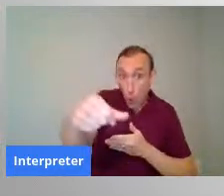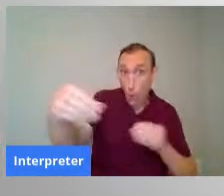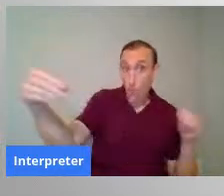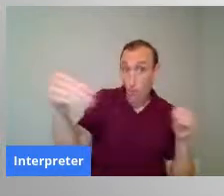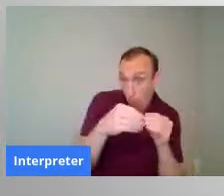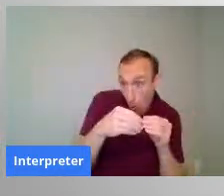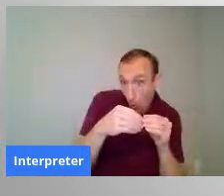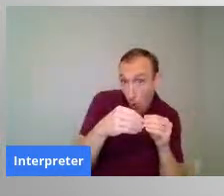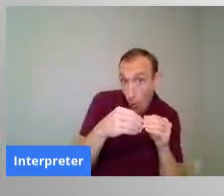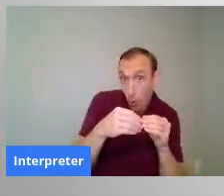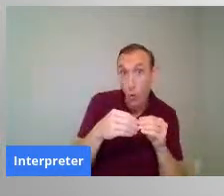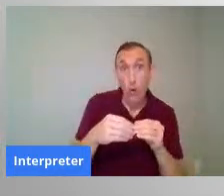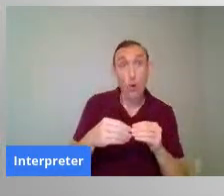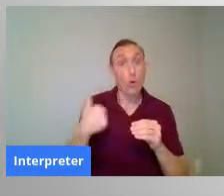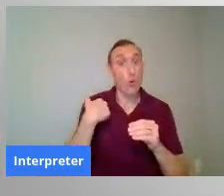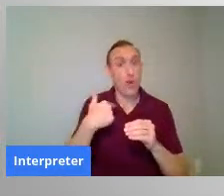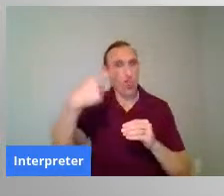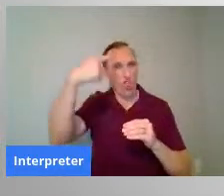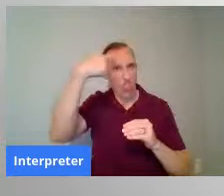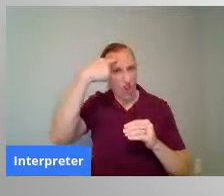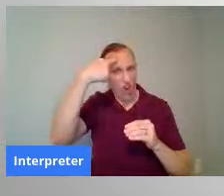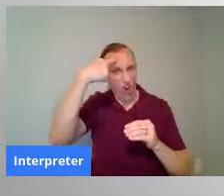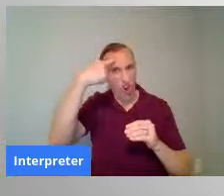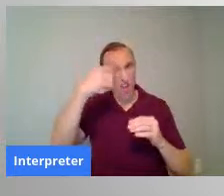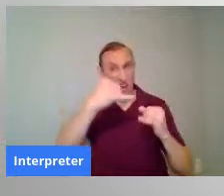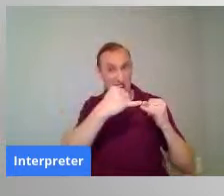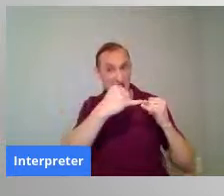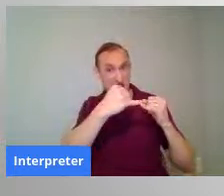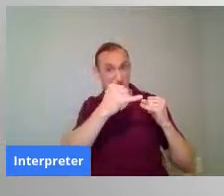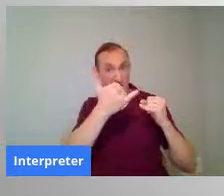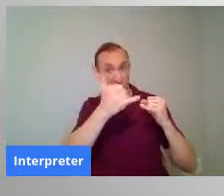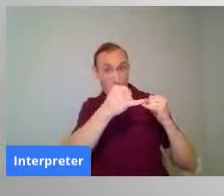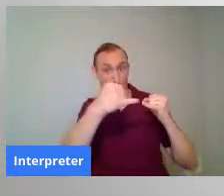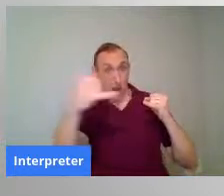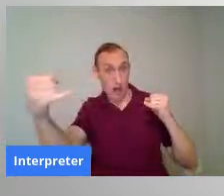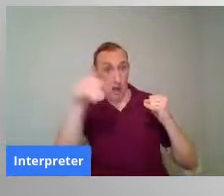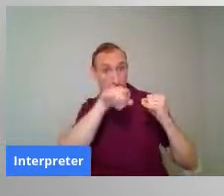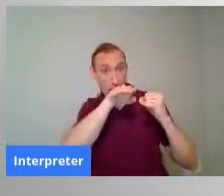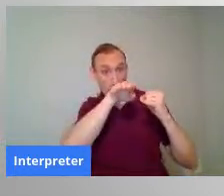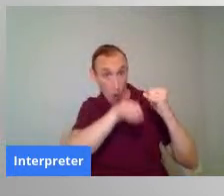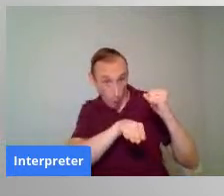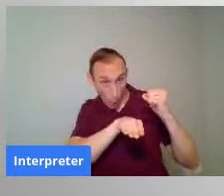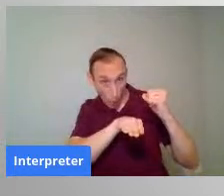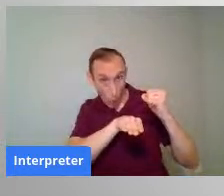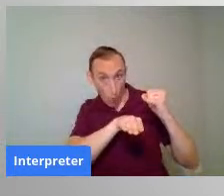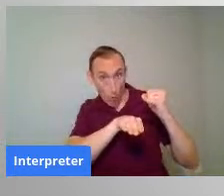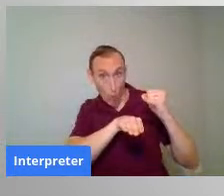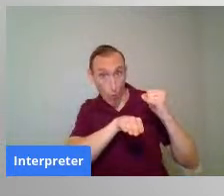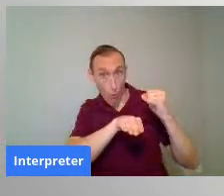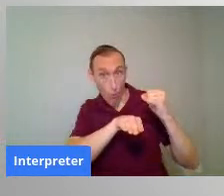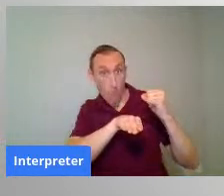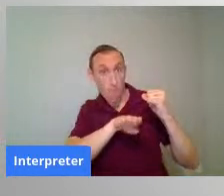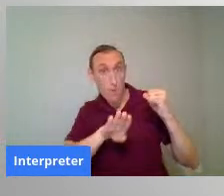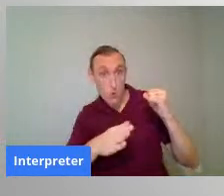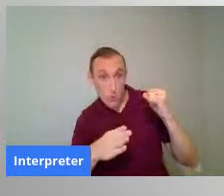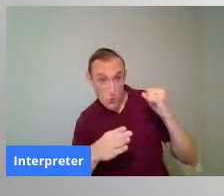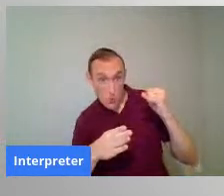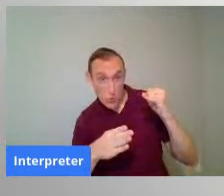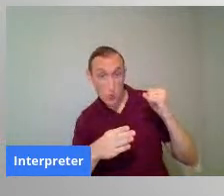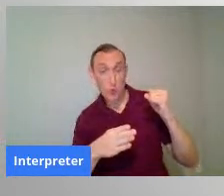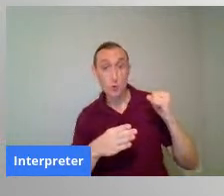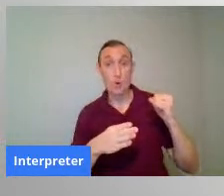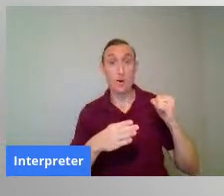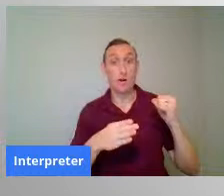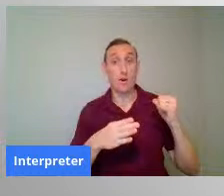yellow line for both cash and fund balance to go below the blue line here.